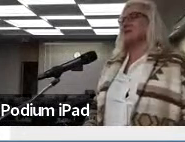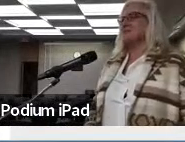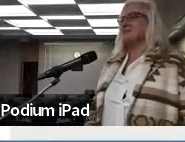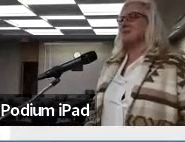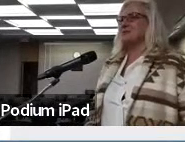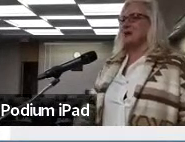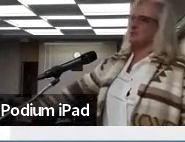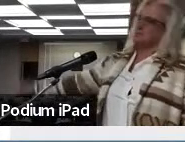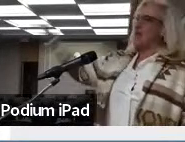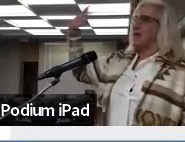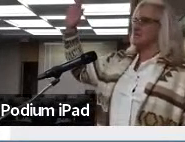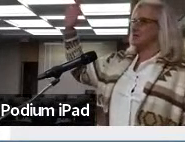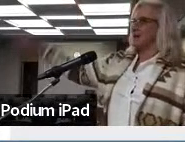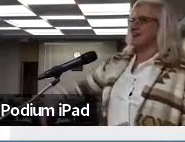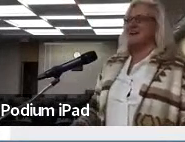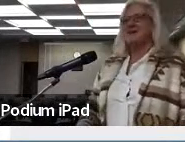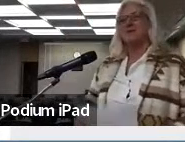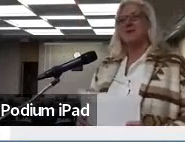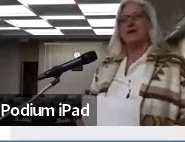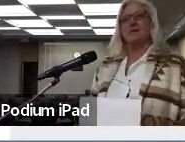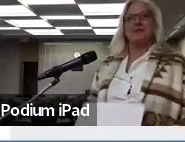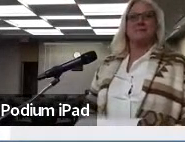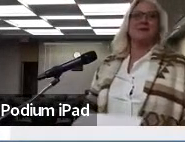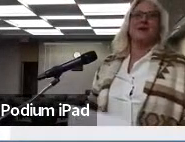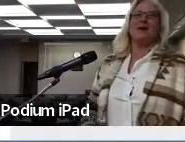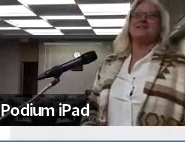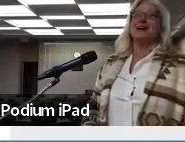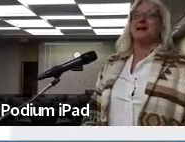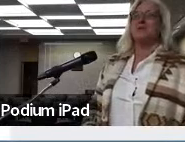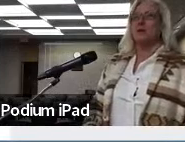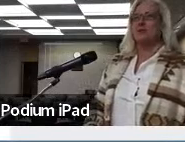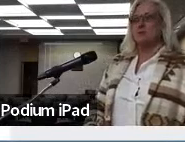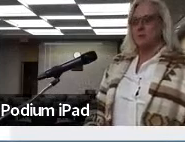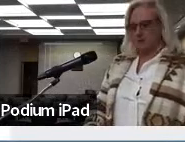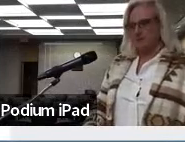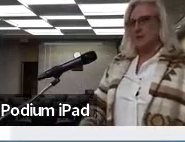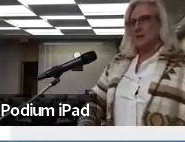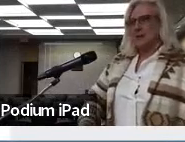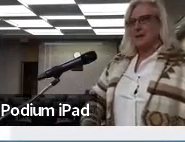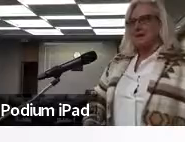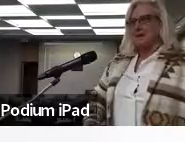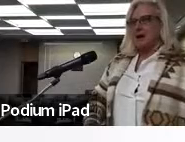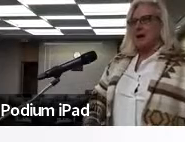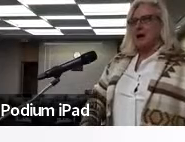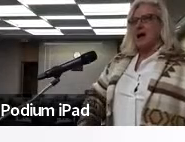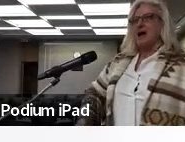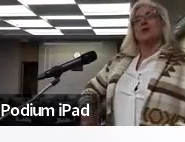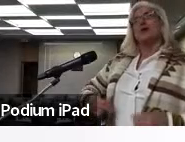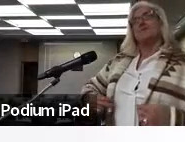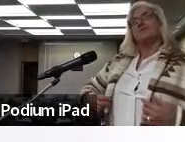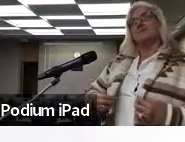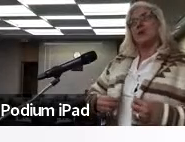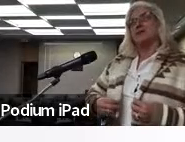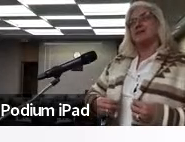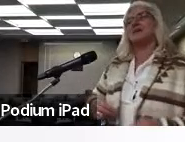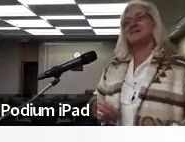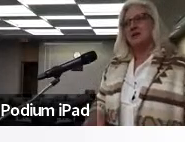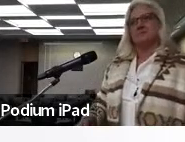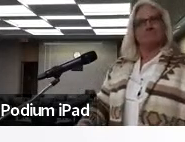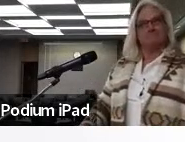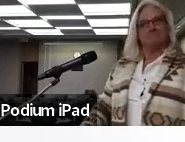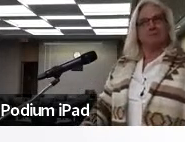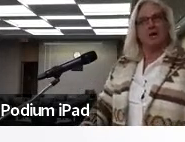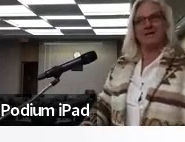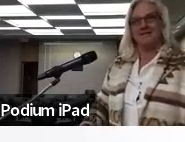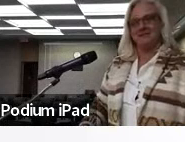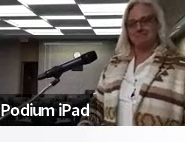Vice President of Pop Shop, and Director. It's me, Winnie Pendergrass. I'm going to. Do you want to drink or something? Water? I'm good. No, I'm